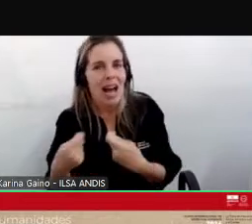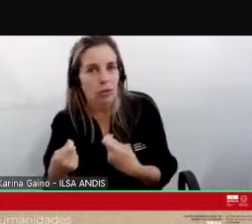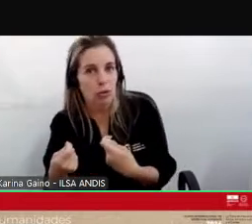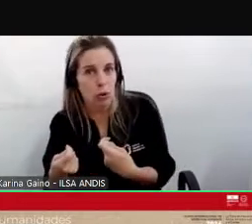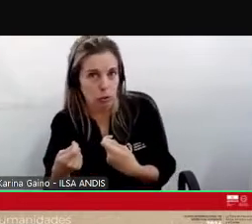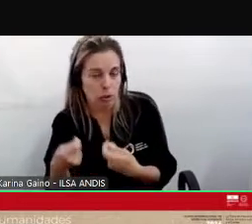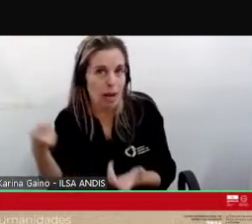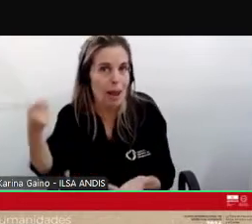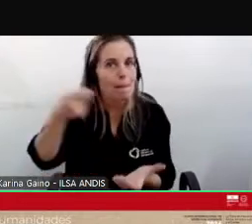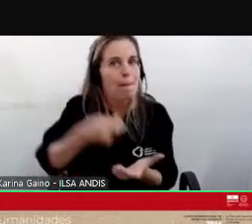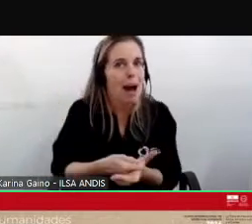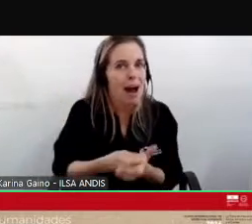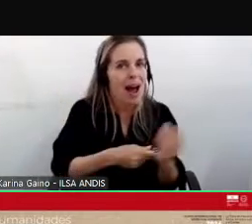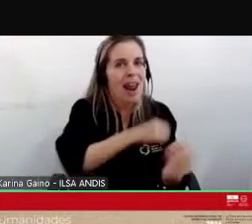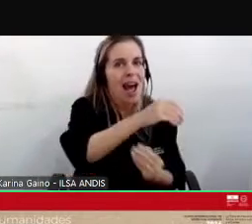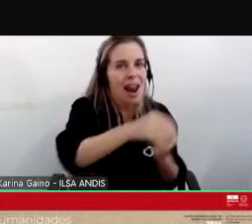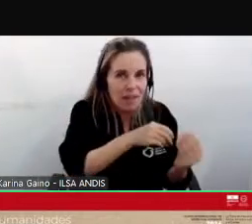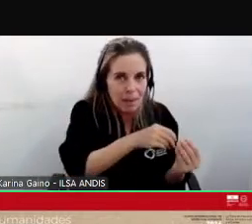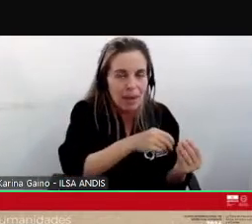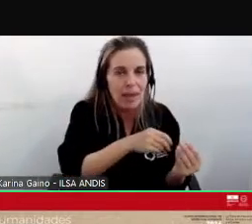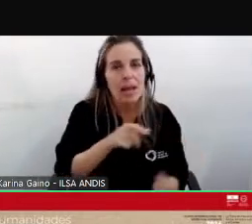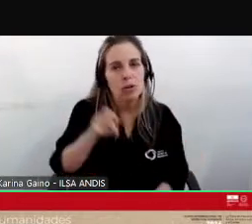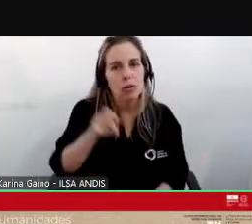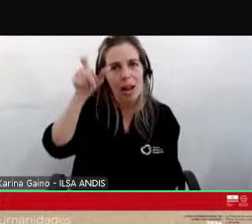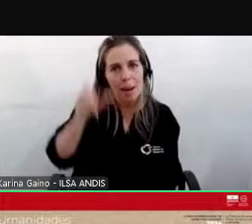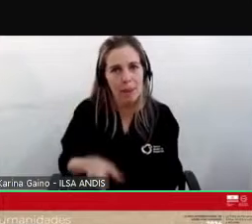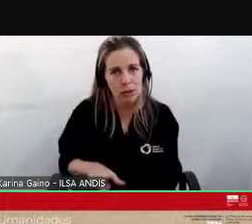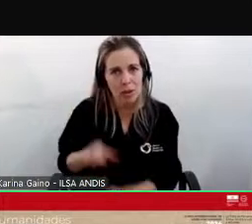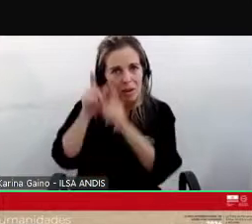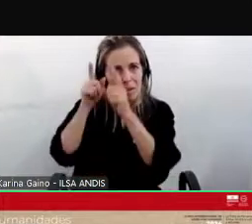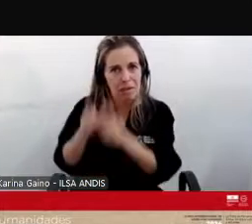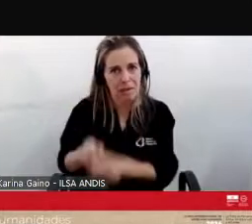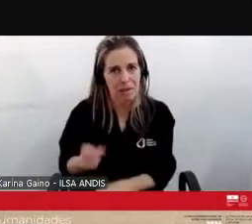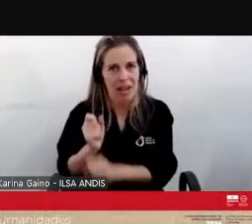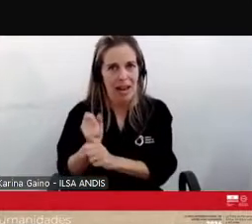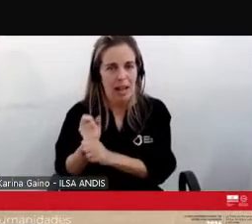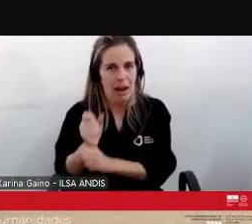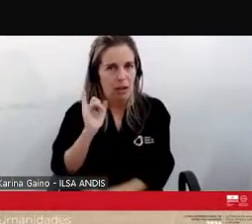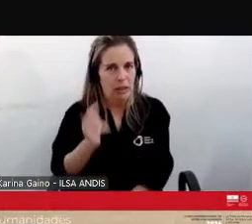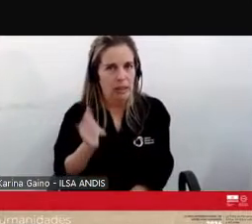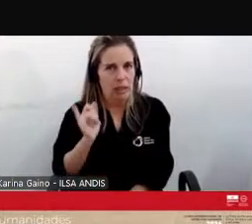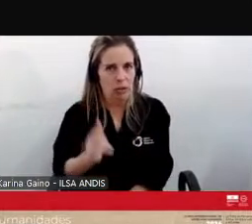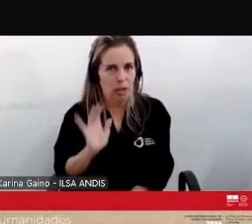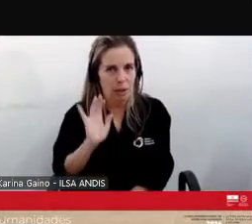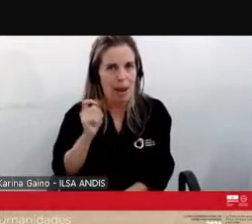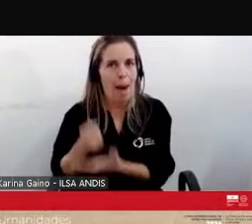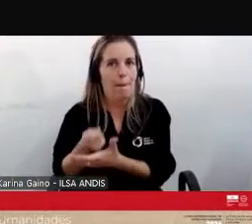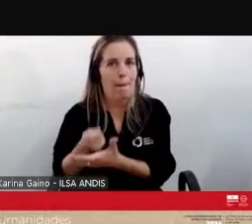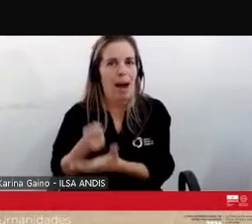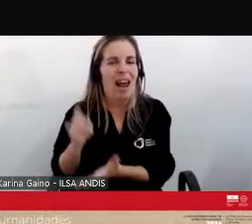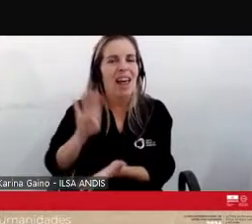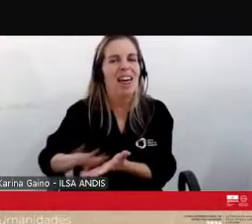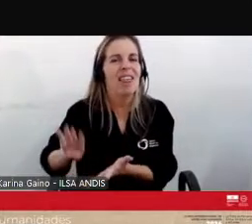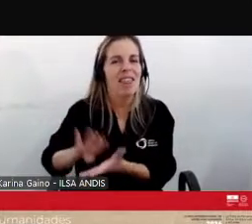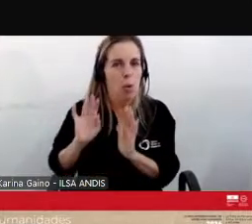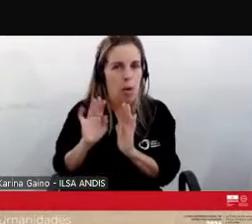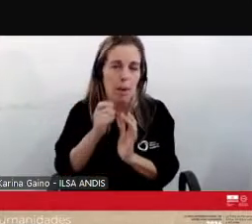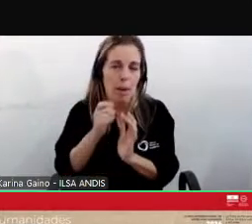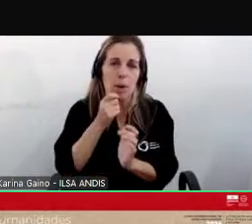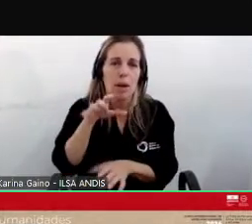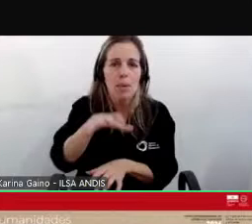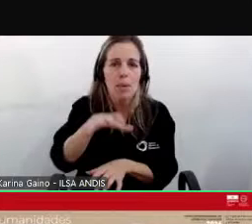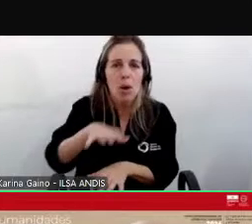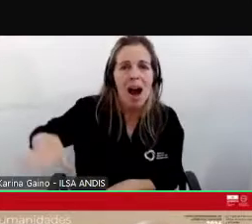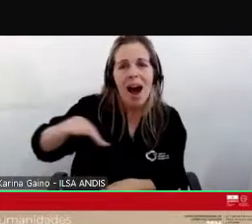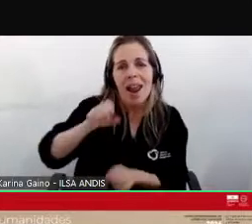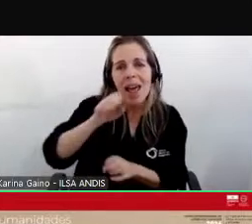very common, especially, for example, in the Mexican sugarcane sector. Quinn, discúlpame, tienes 2 minutos para cerrar.